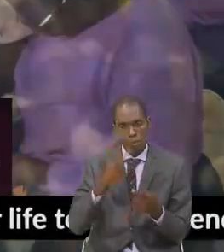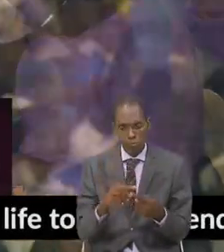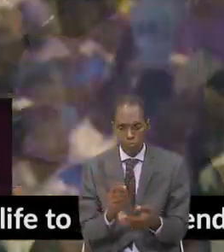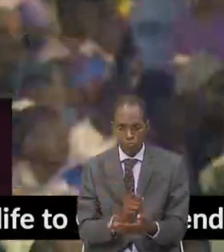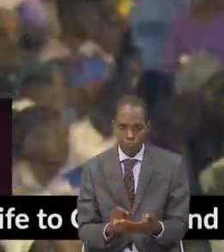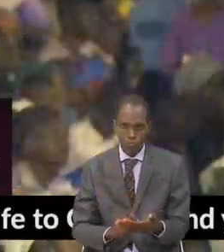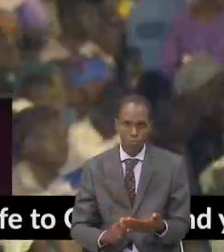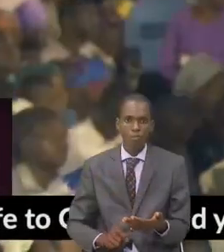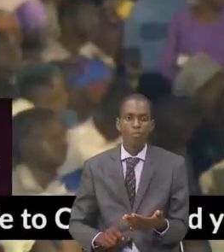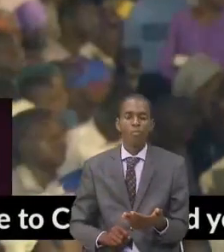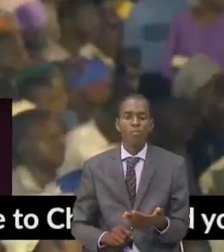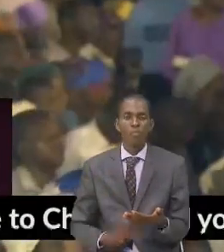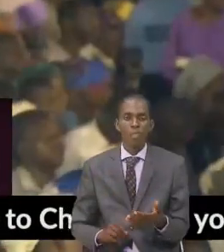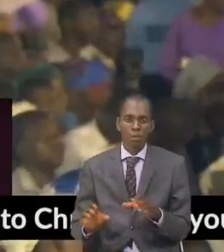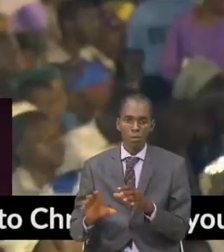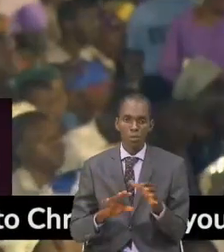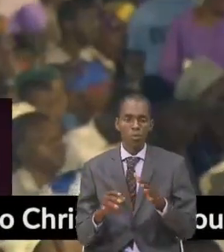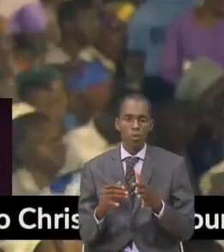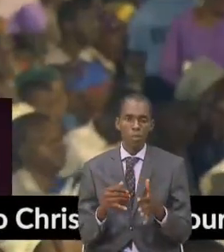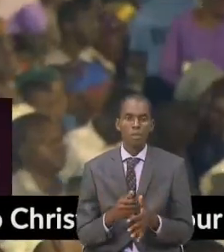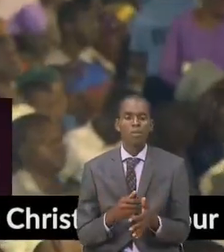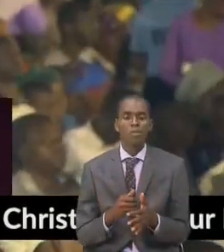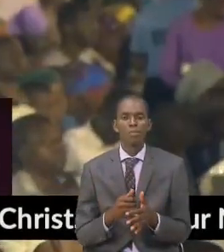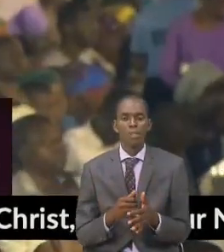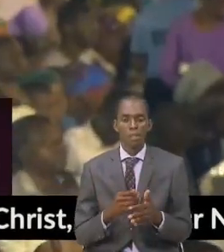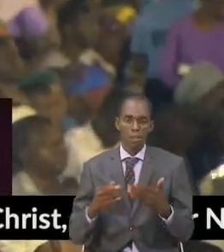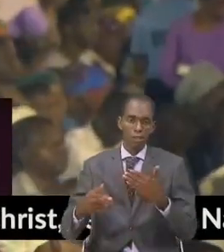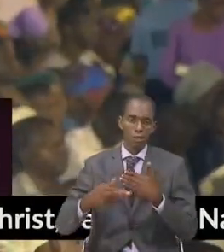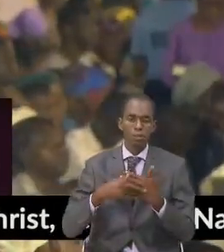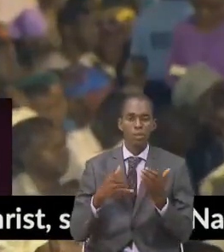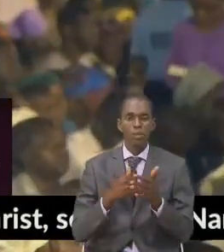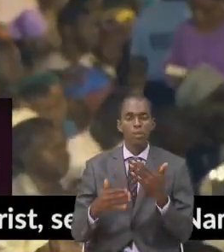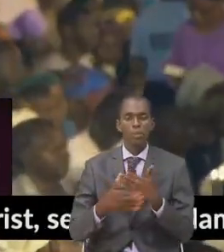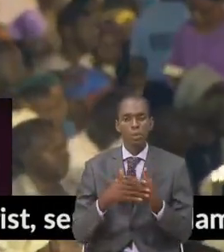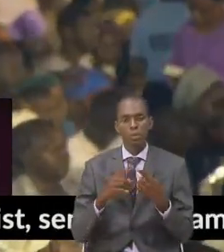For those of you online, there's a Connect with Christ.